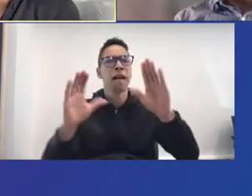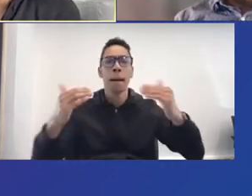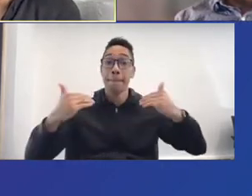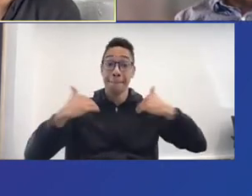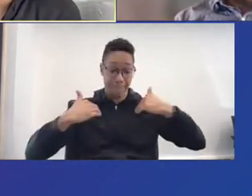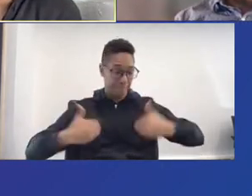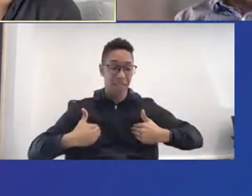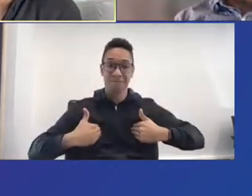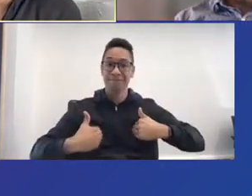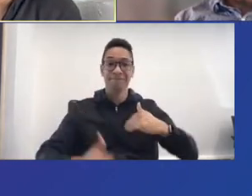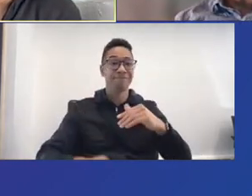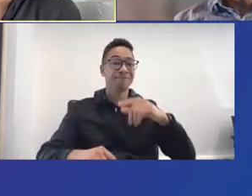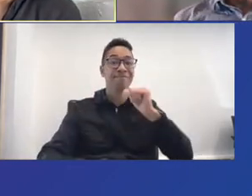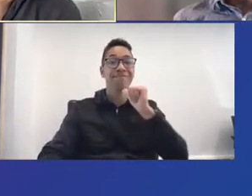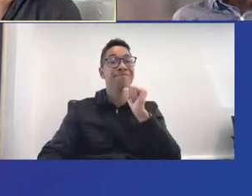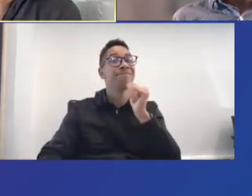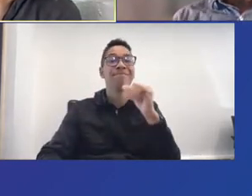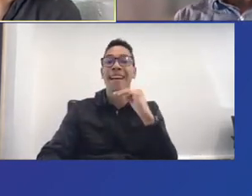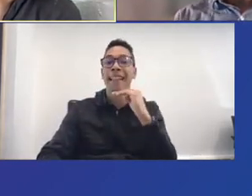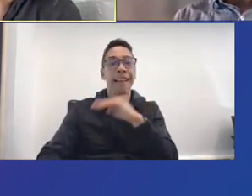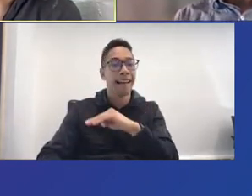lie.